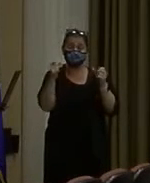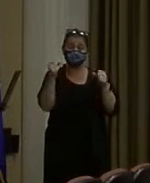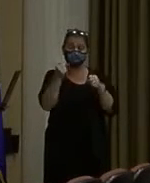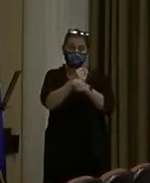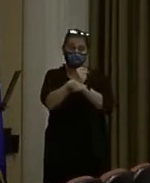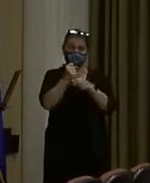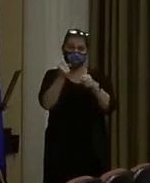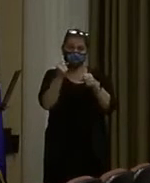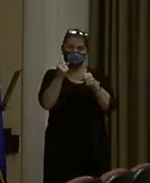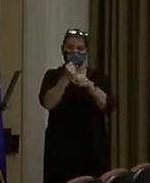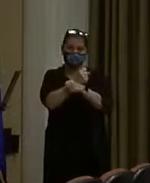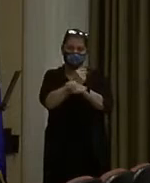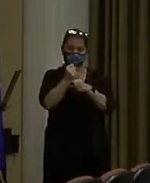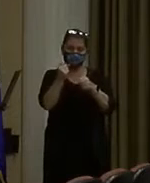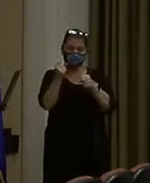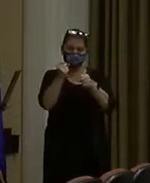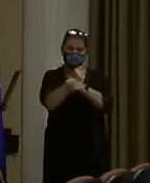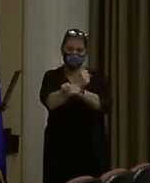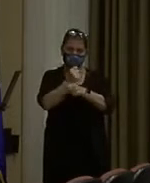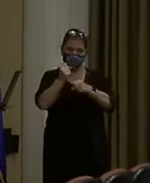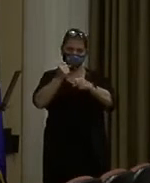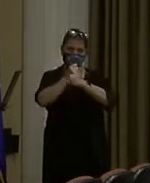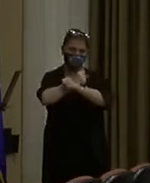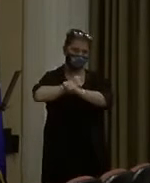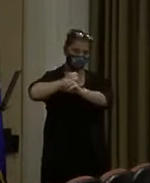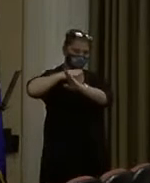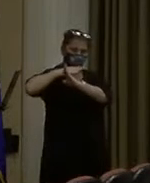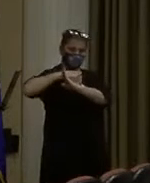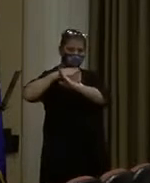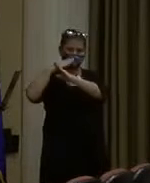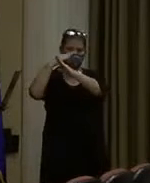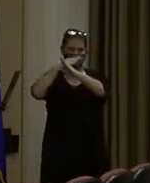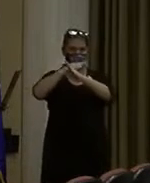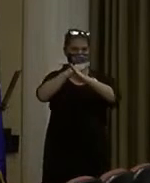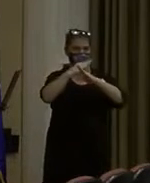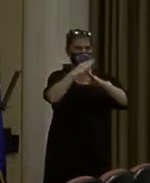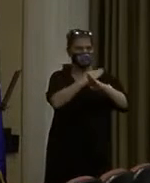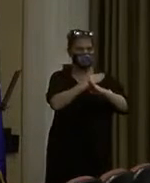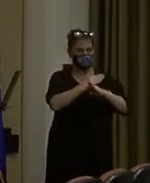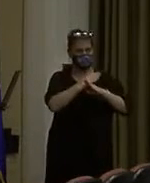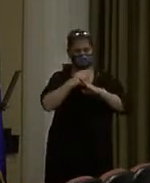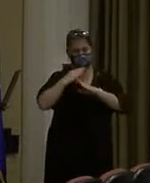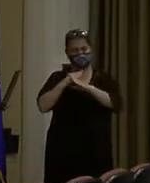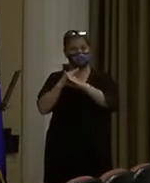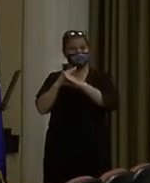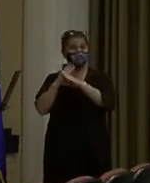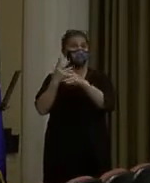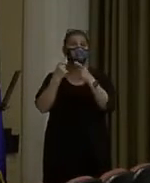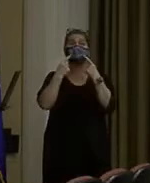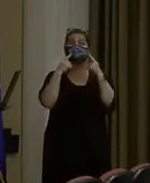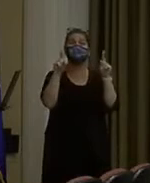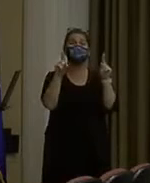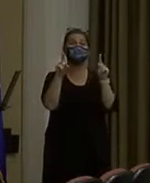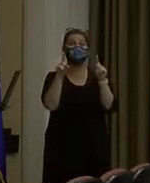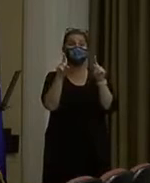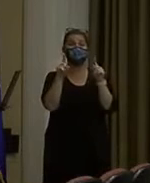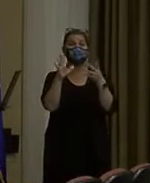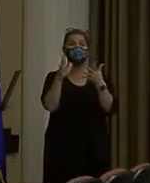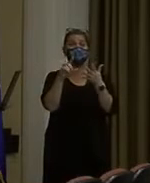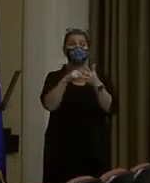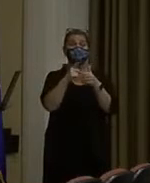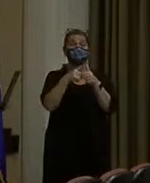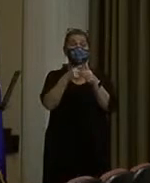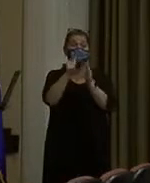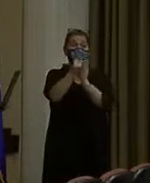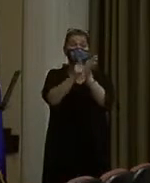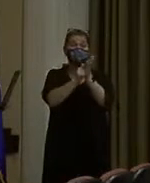for 7 years and finally succeeded in dismantling America's first major health reform law,